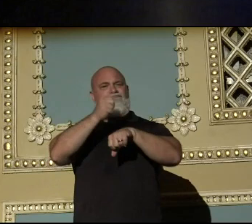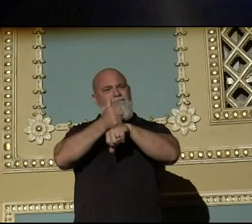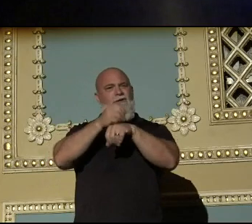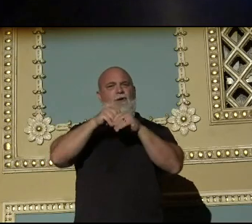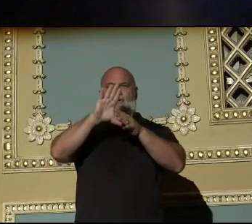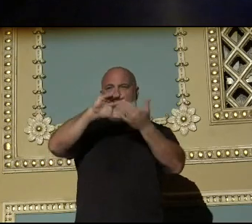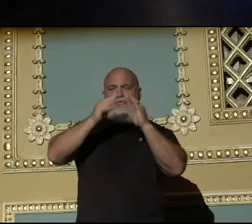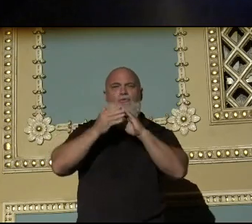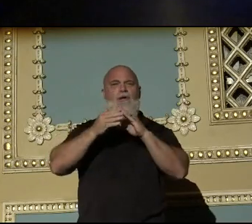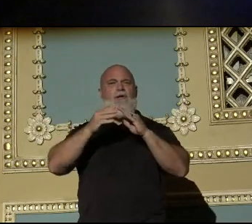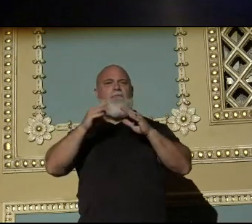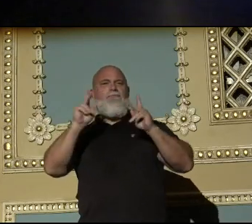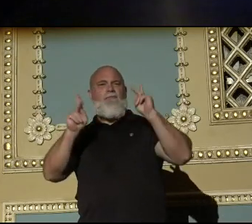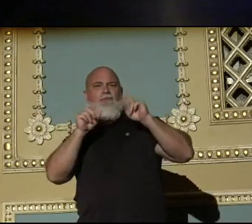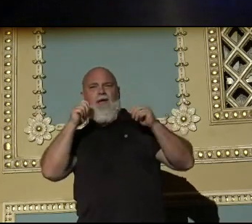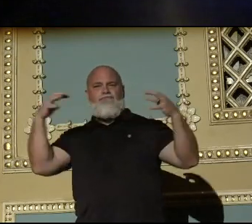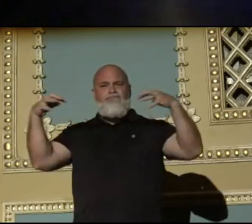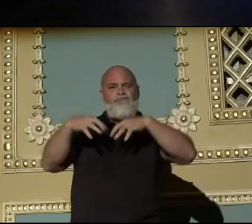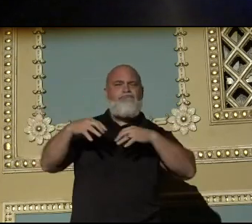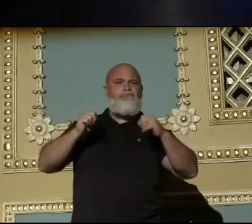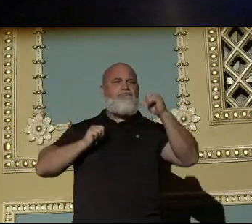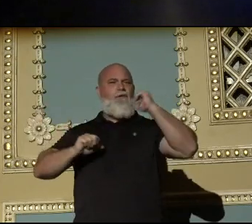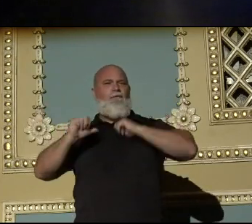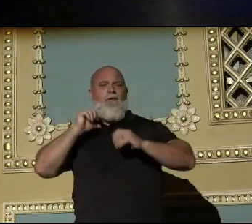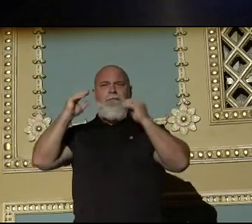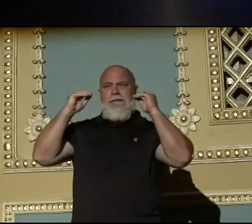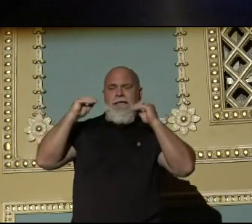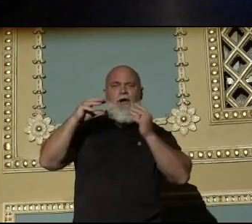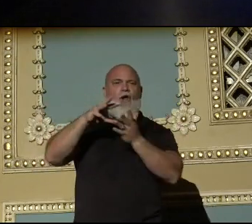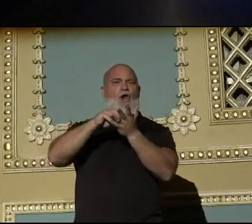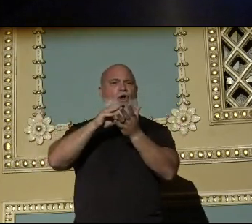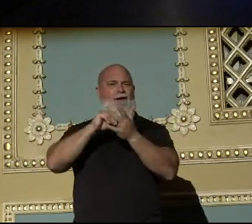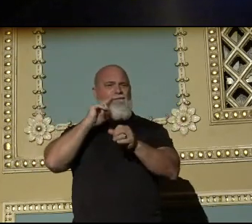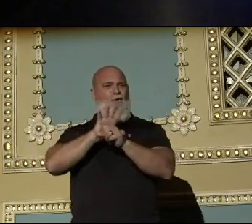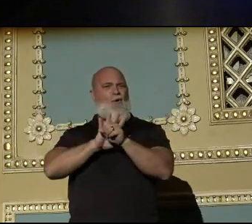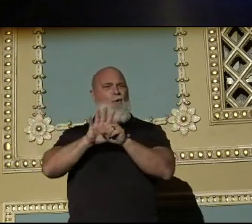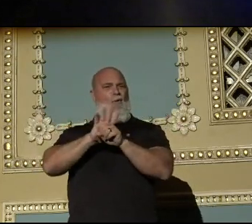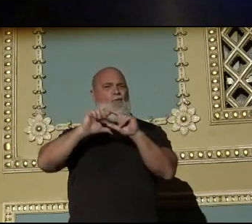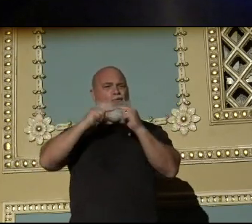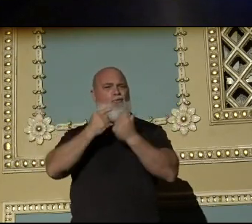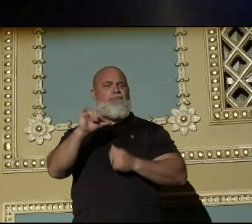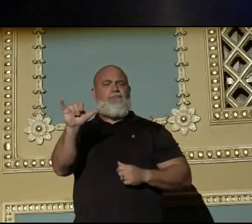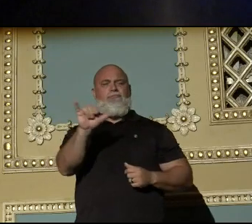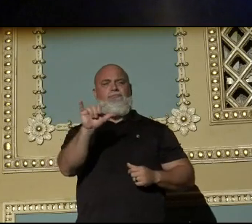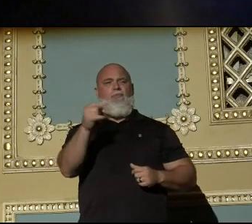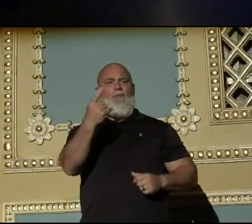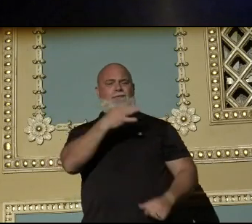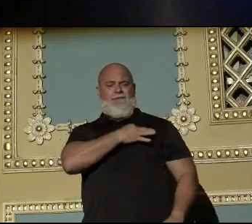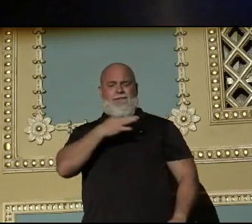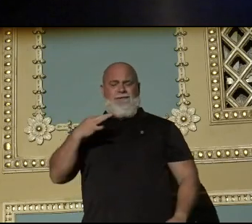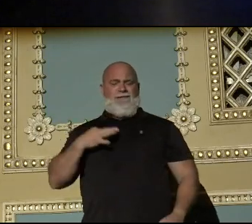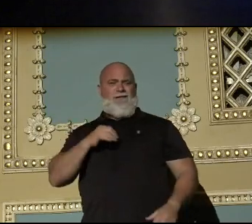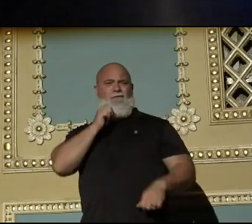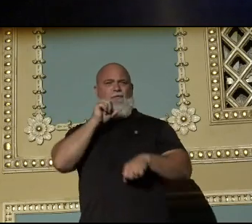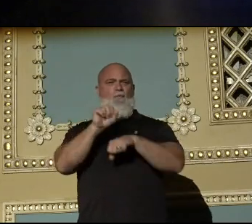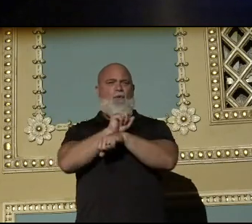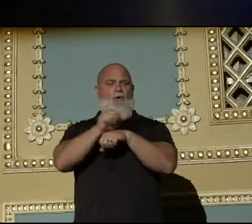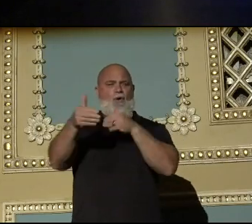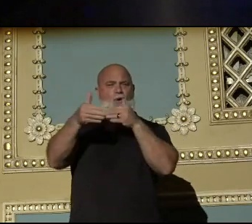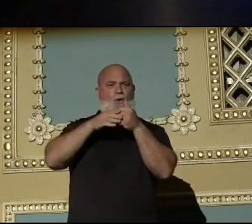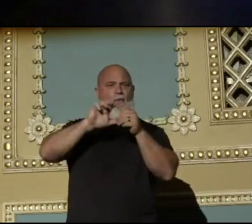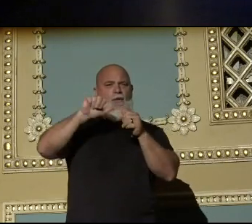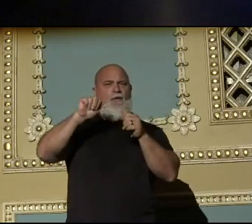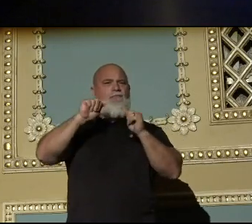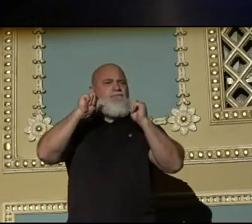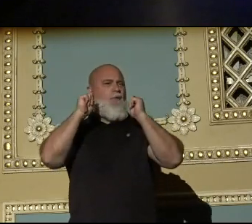artists can come to perform, teach, learn, and it's a home for many local groups. and one of the staff members who works closely with all